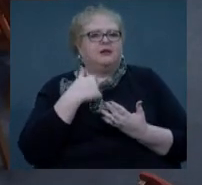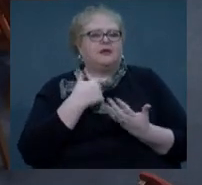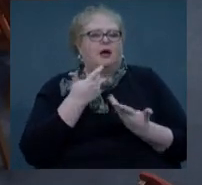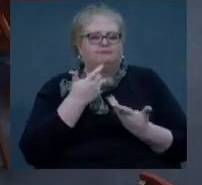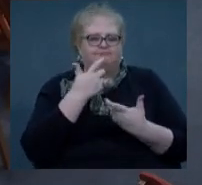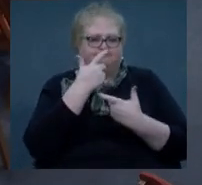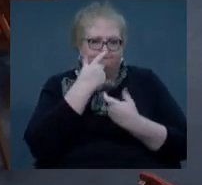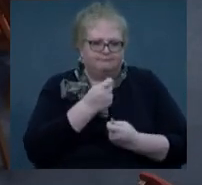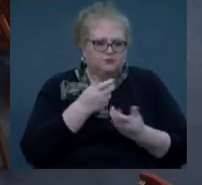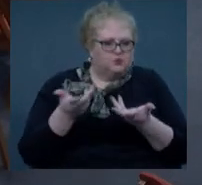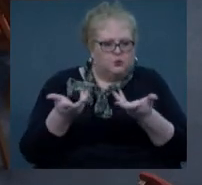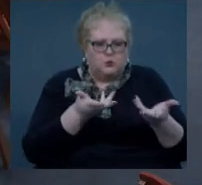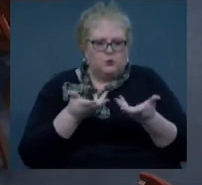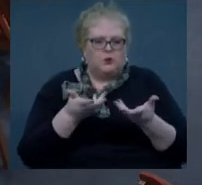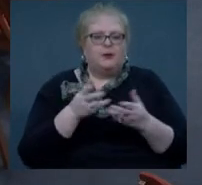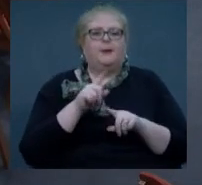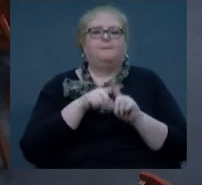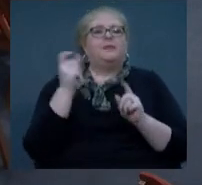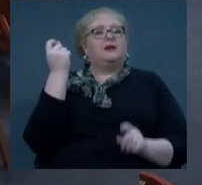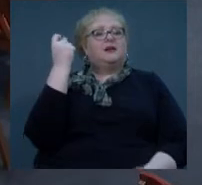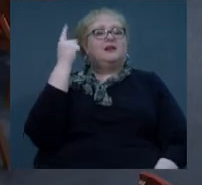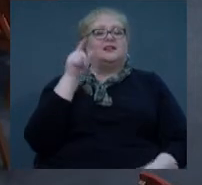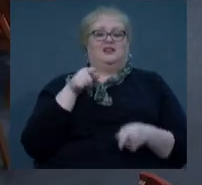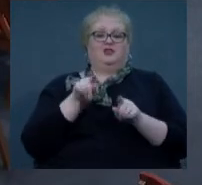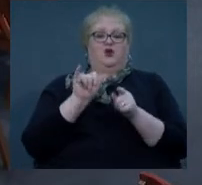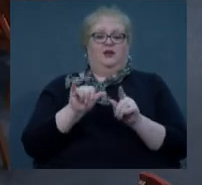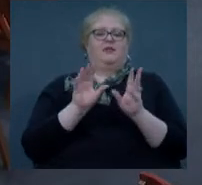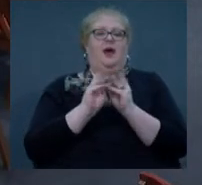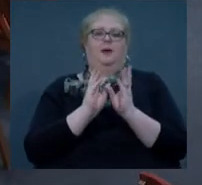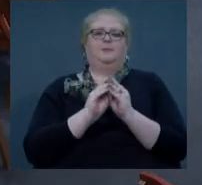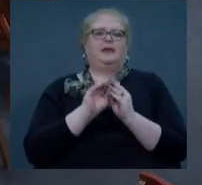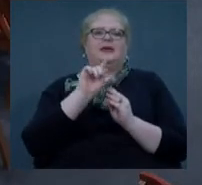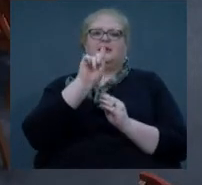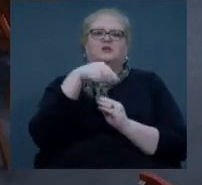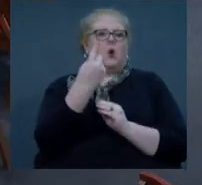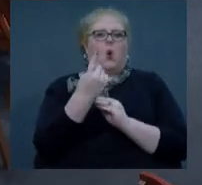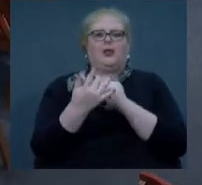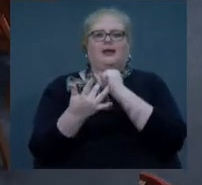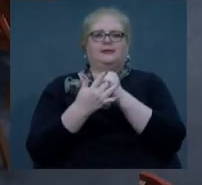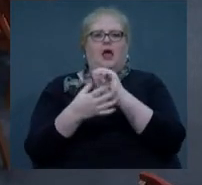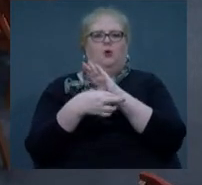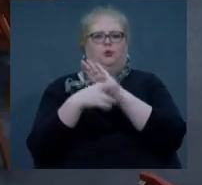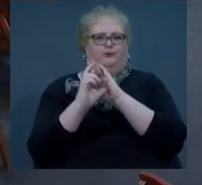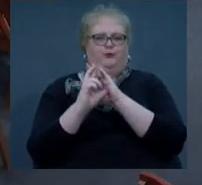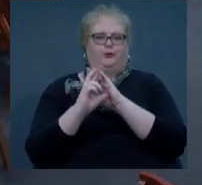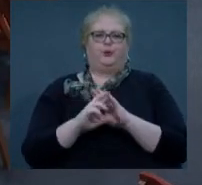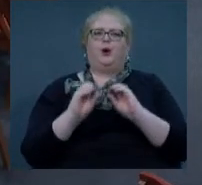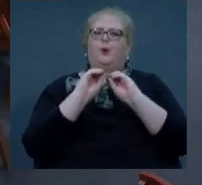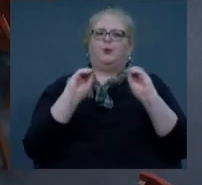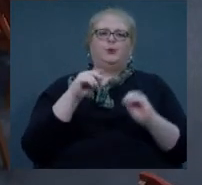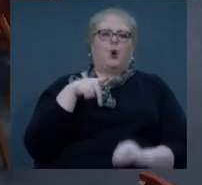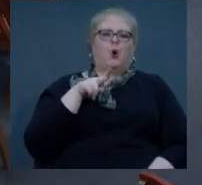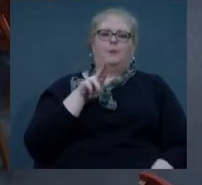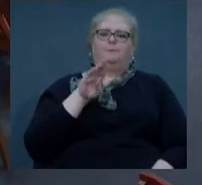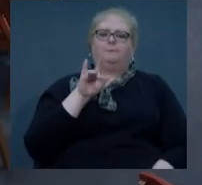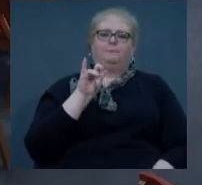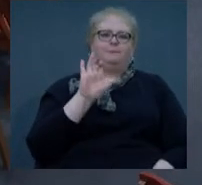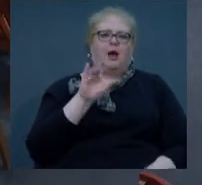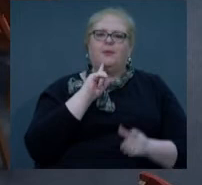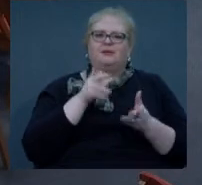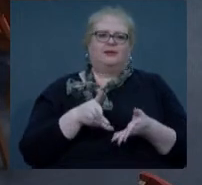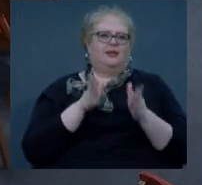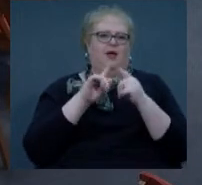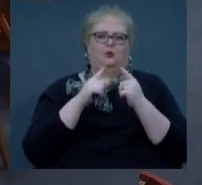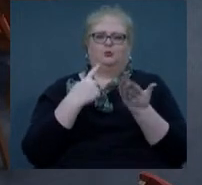because no one in public is allowed to talk. I mean, it's strictly a technical review, is that the staff has some leverage if the